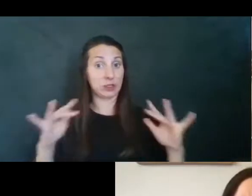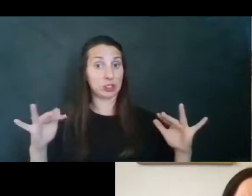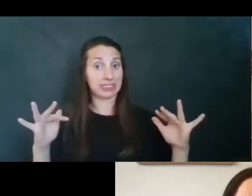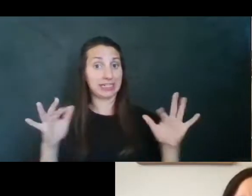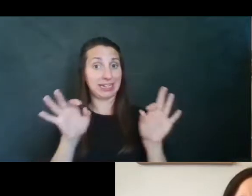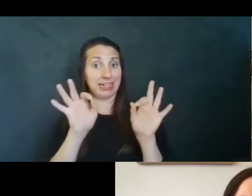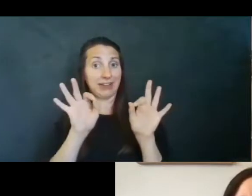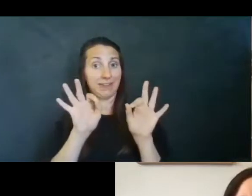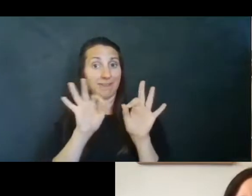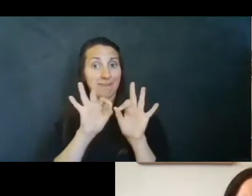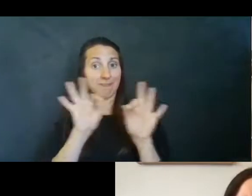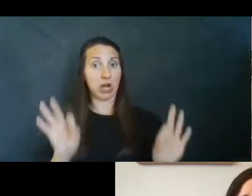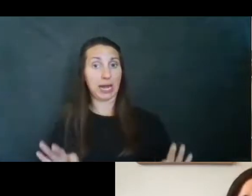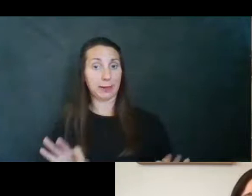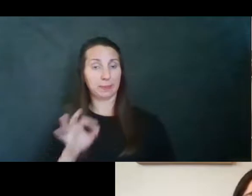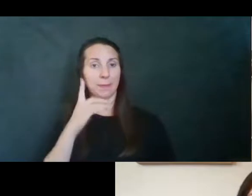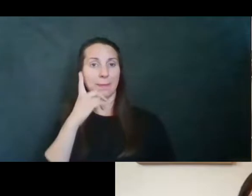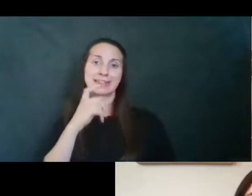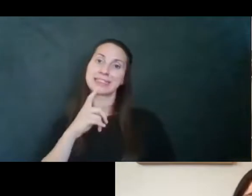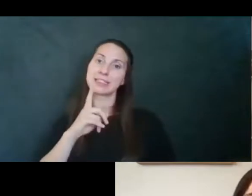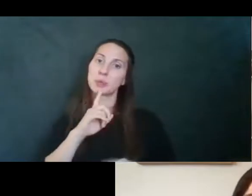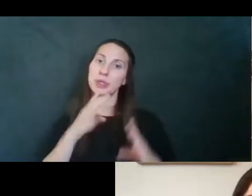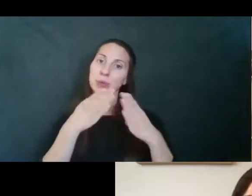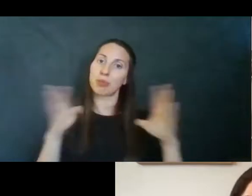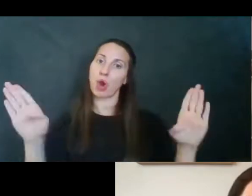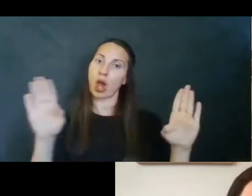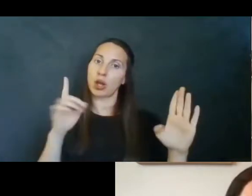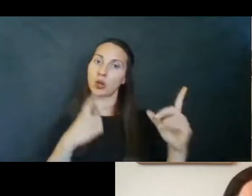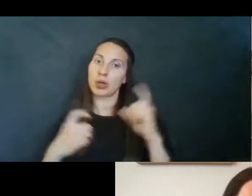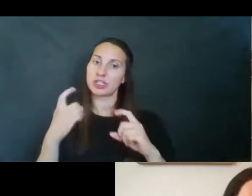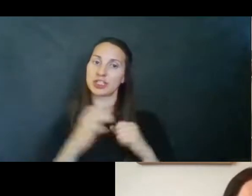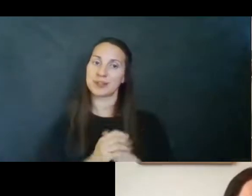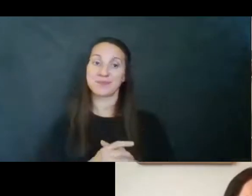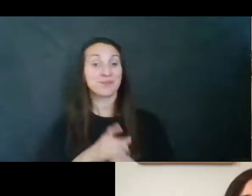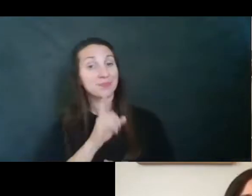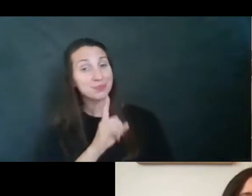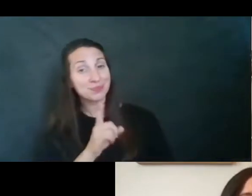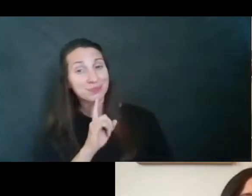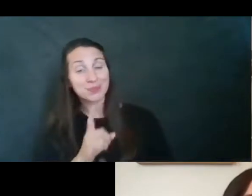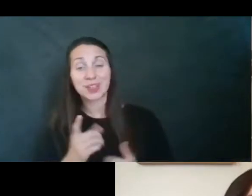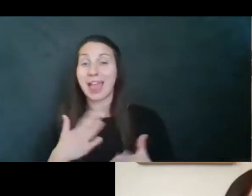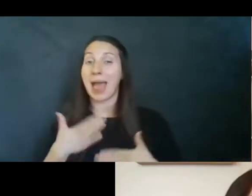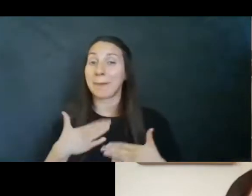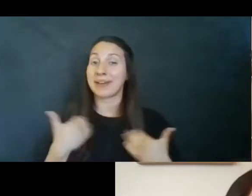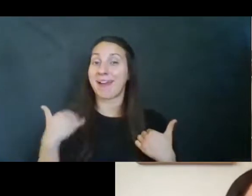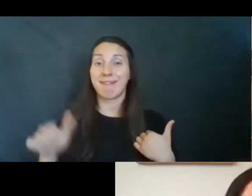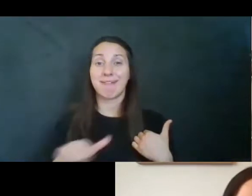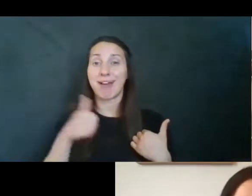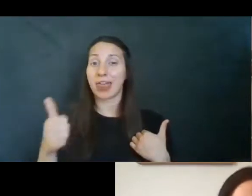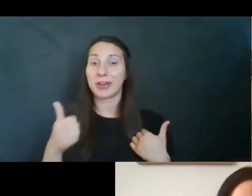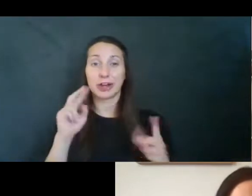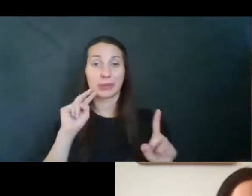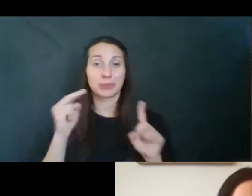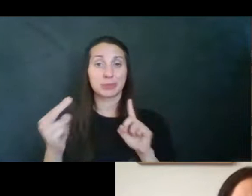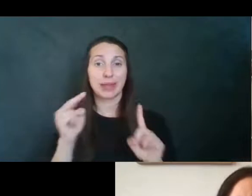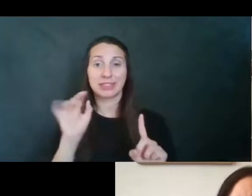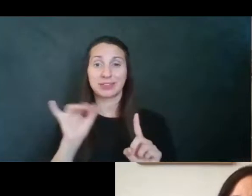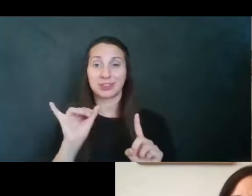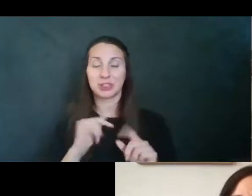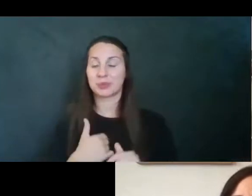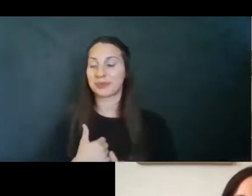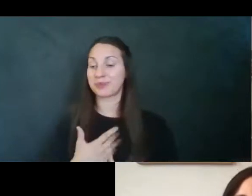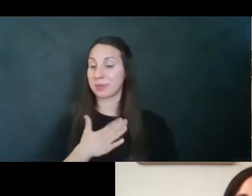question. Sure, and happy to have other voices on this as well. What I meant,